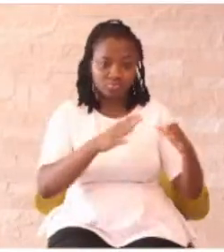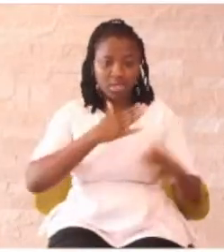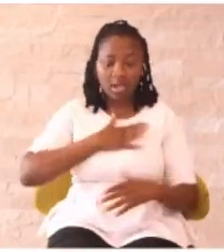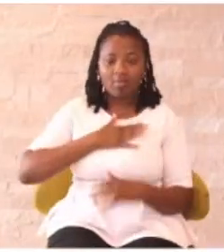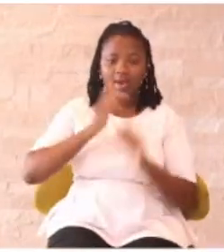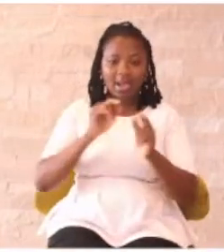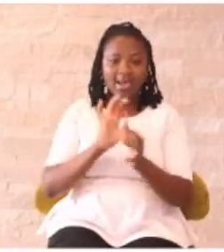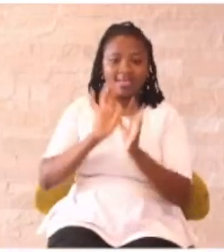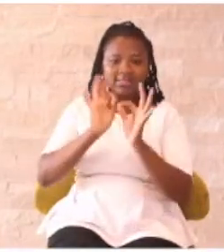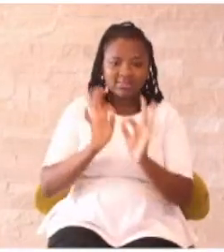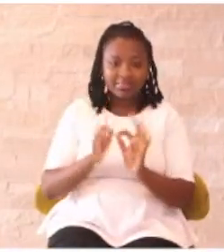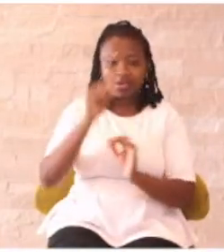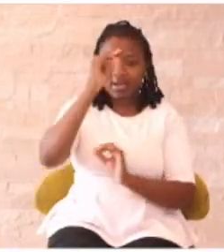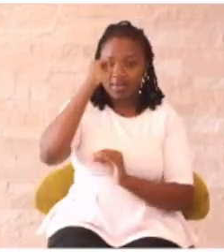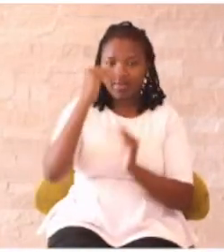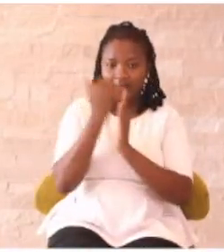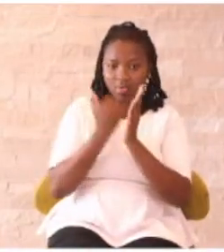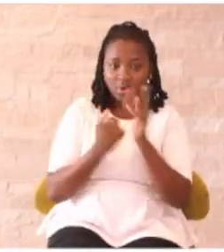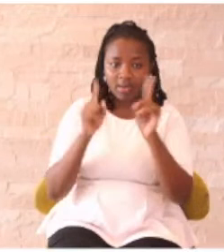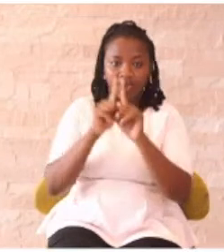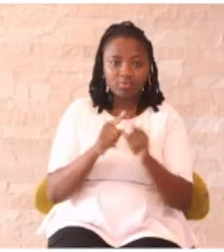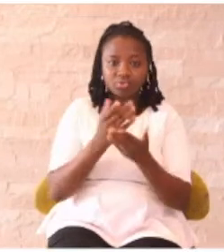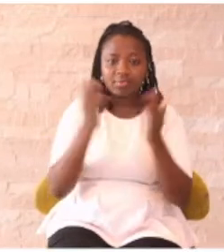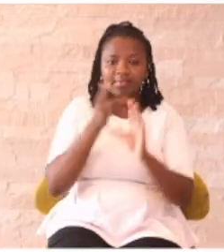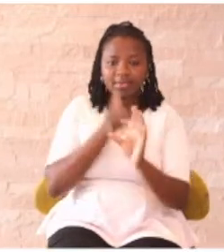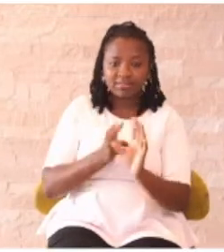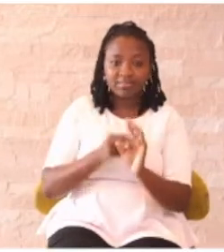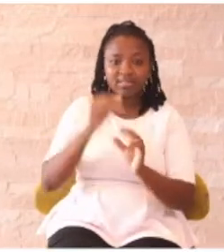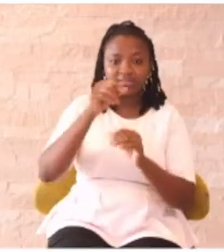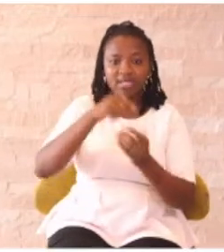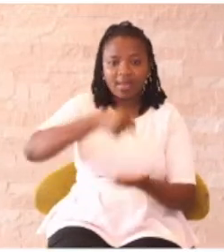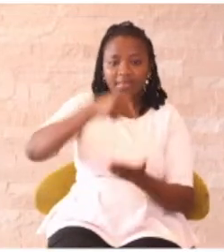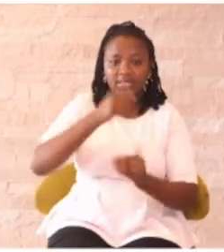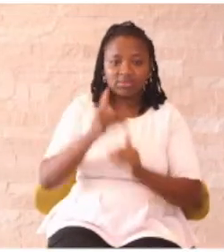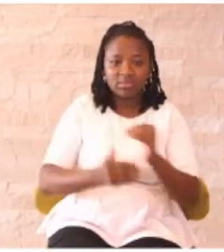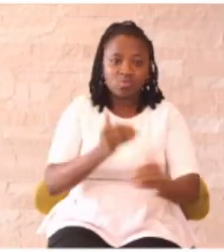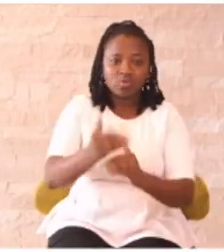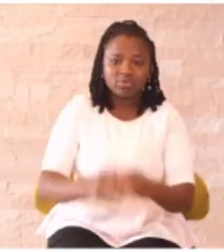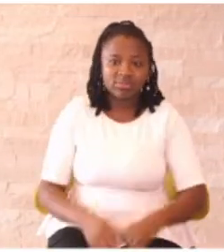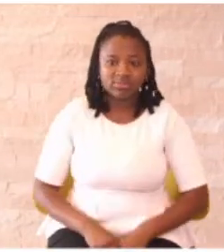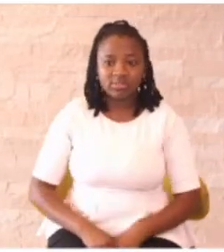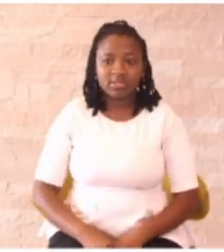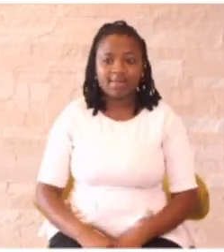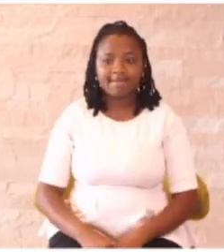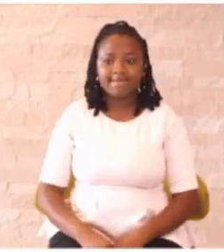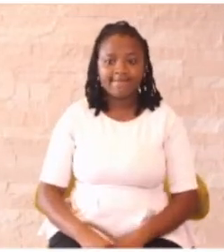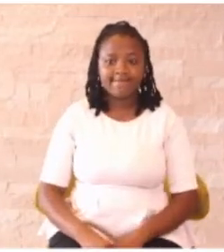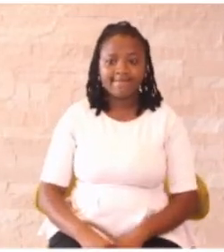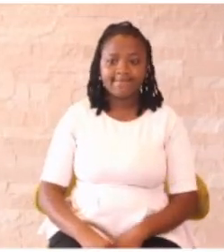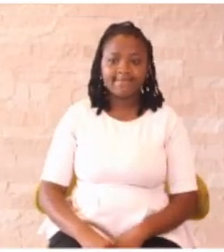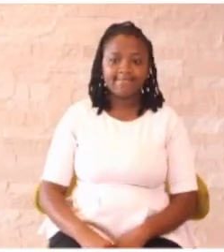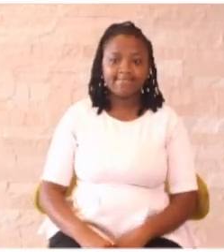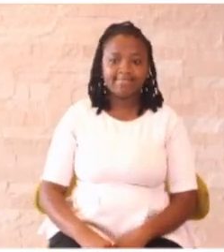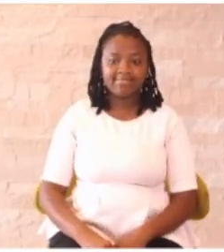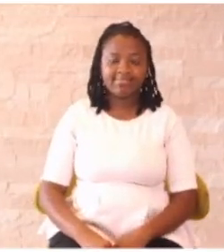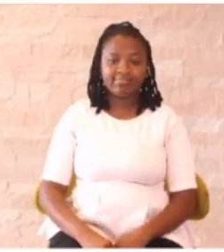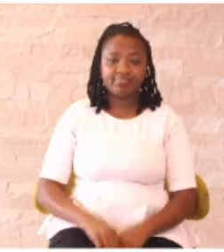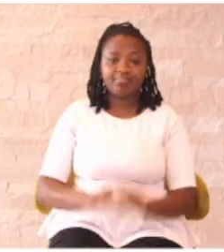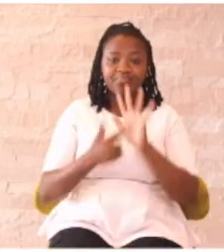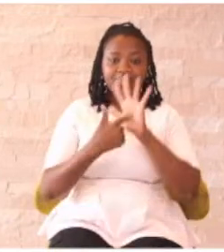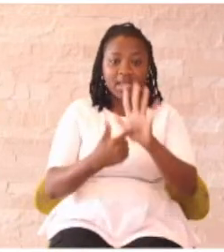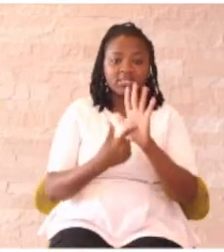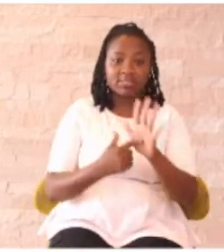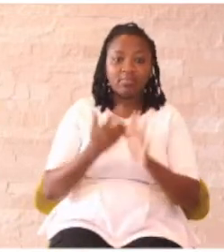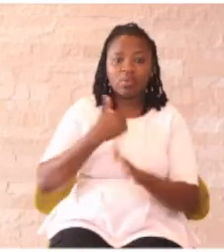government programs, and they also participate in the budget process in the long run. So example here, we have